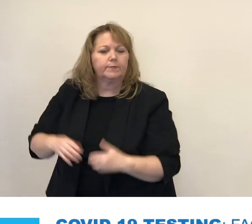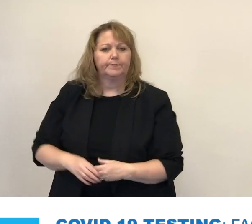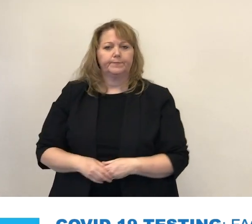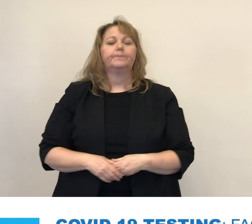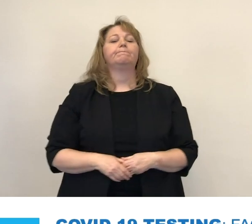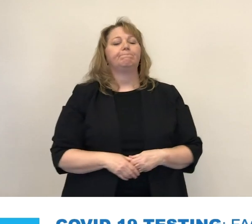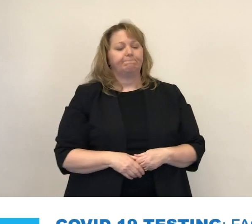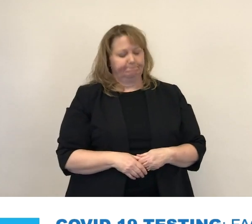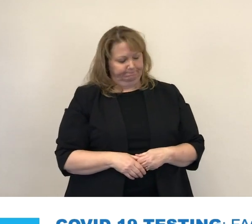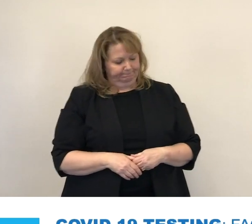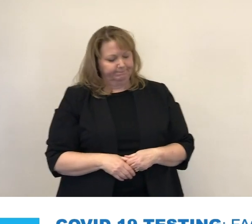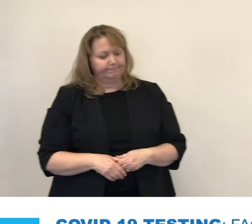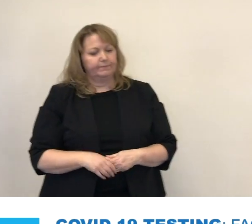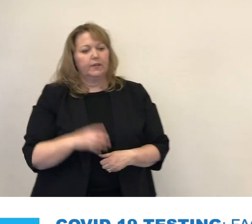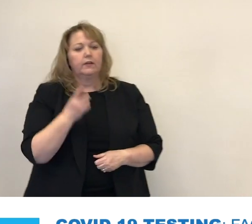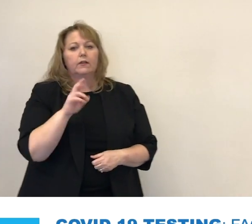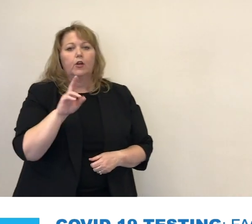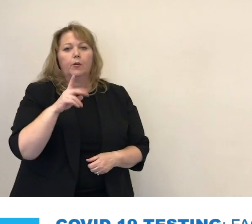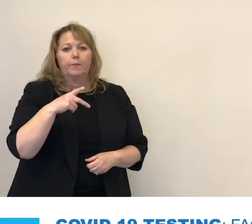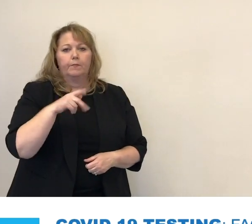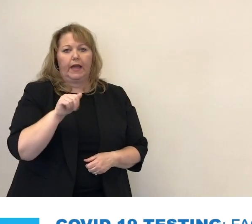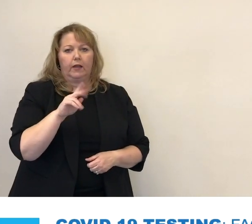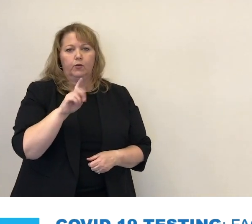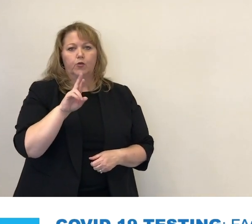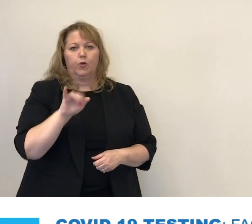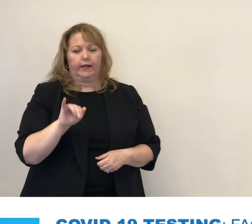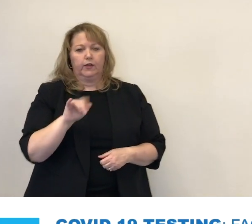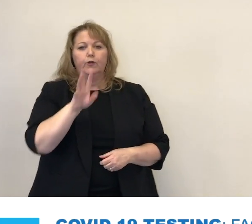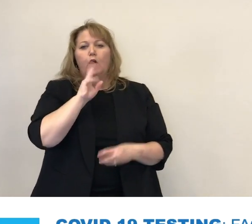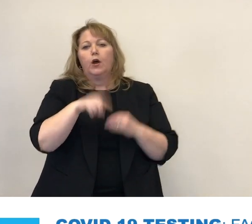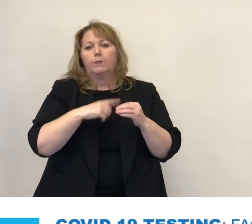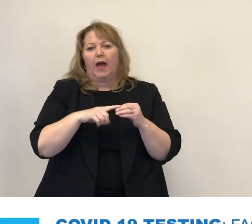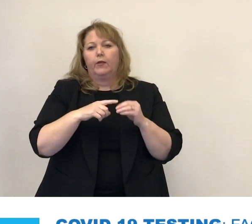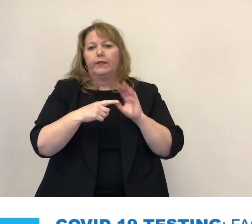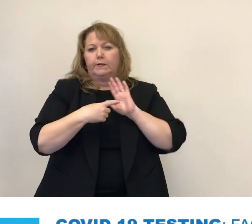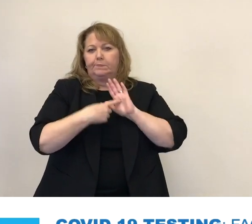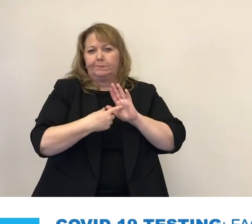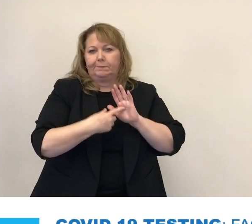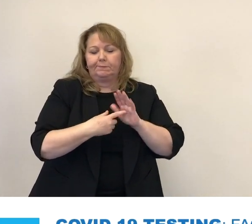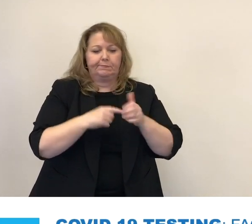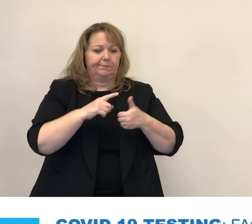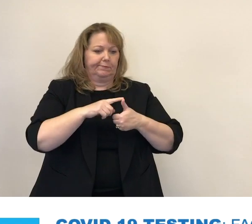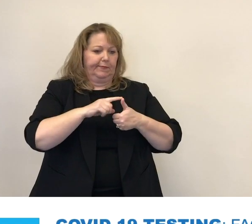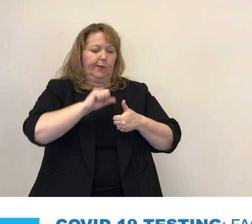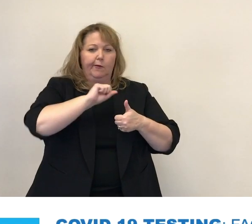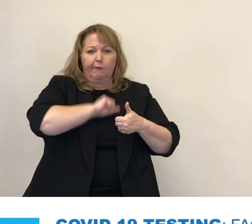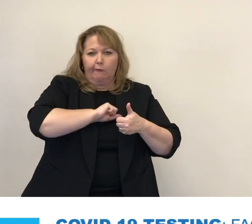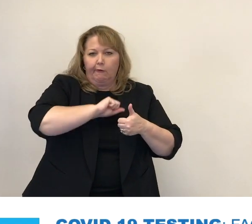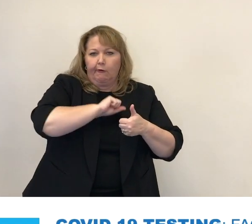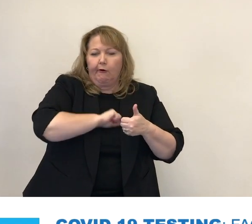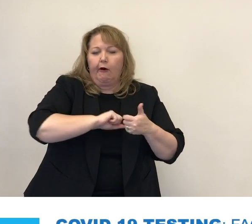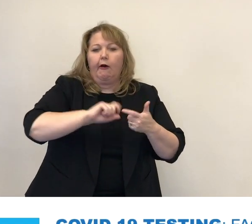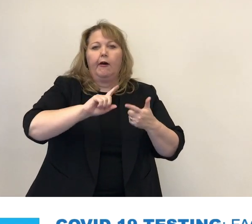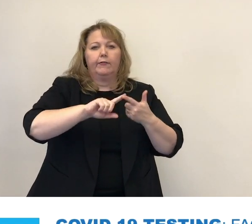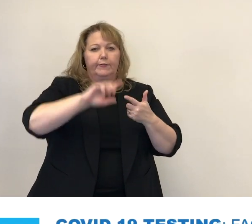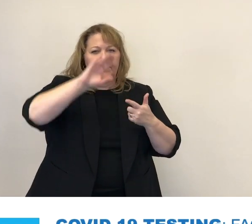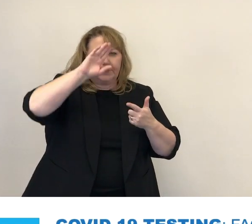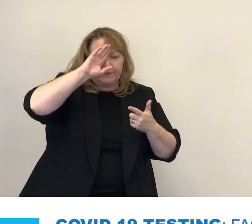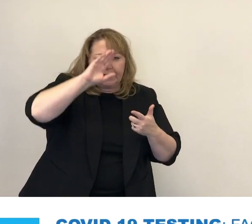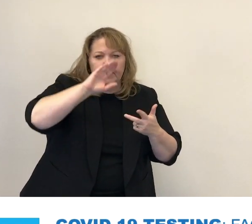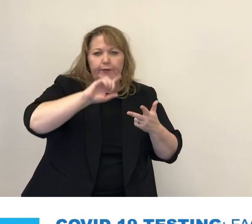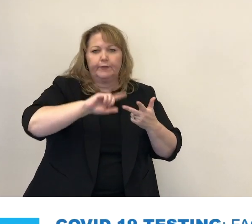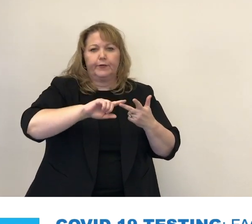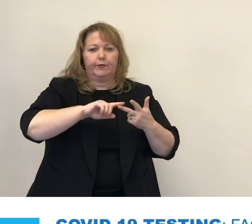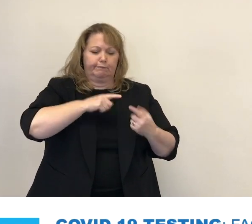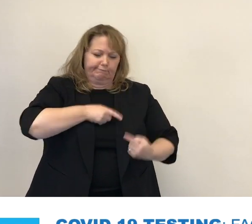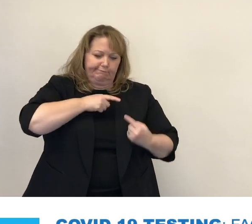has symptoms, and we may have heard quite a bit about them. You can go to websites such as the CDC or the health district websites to find out what those